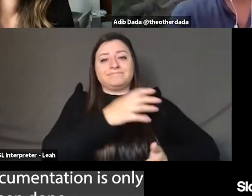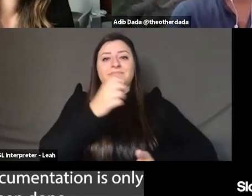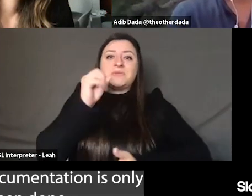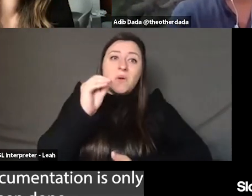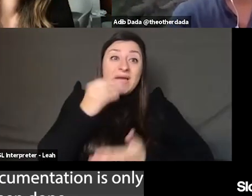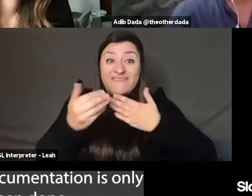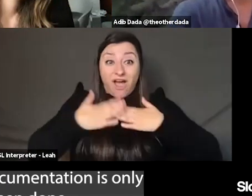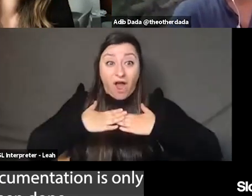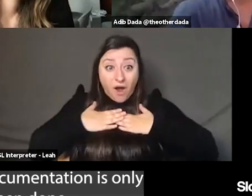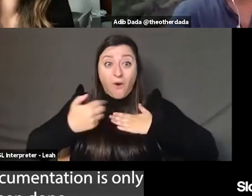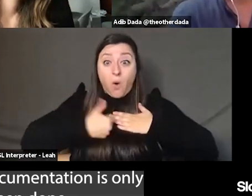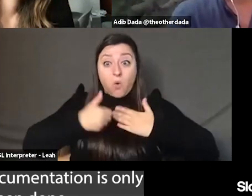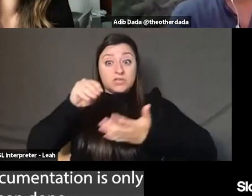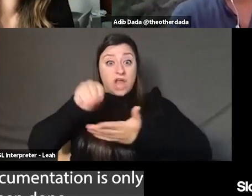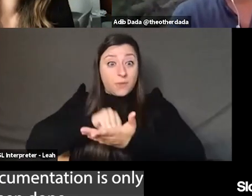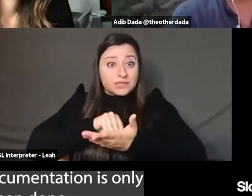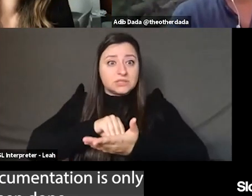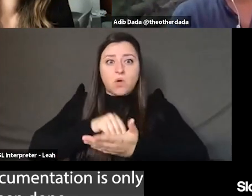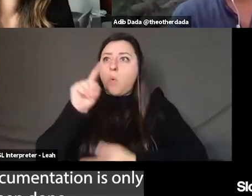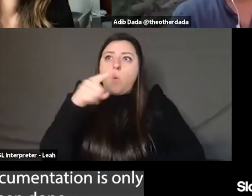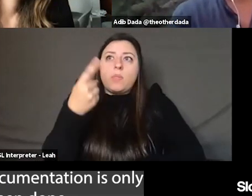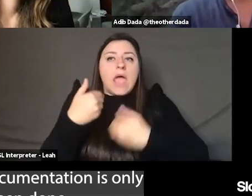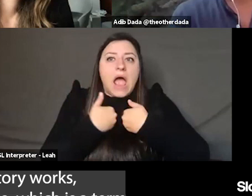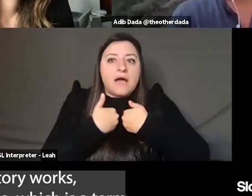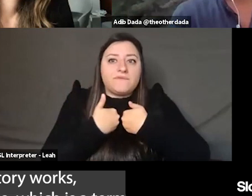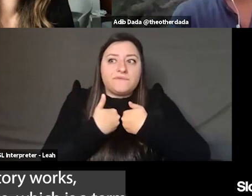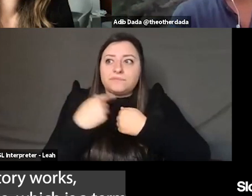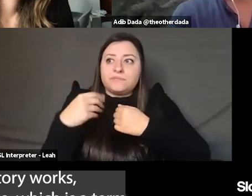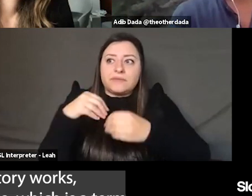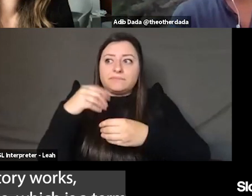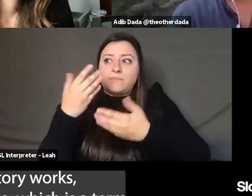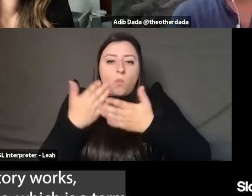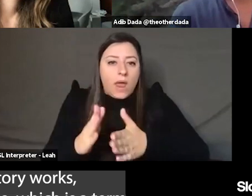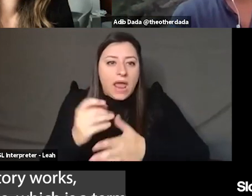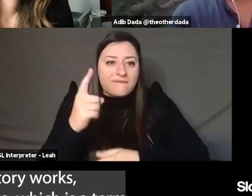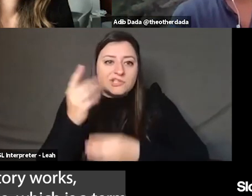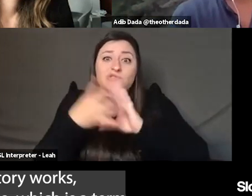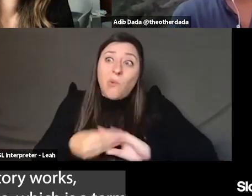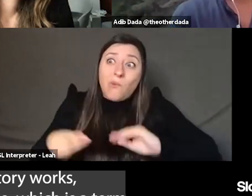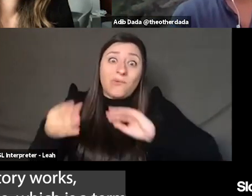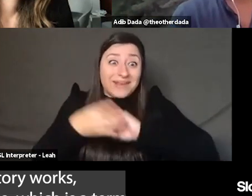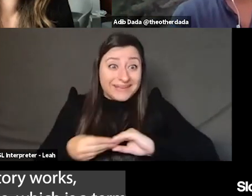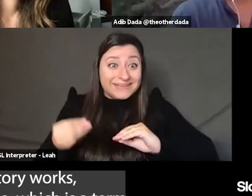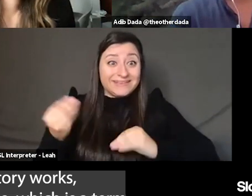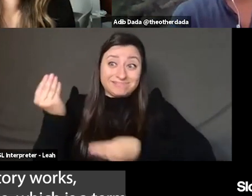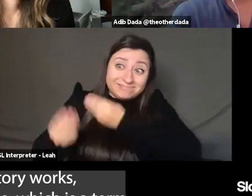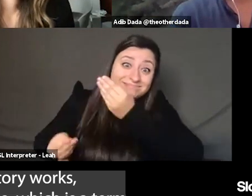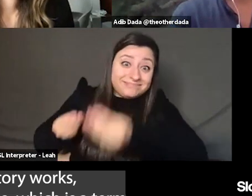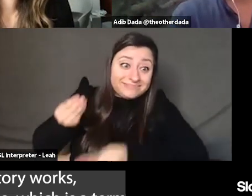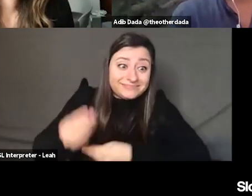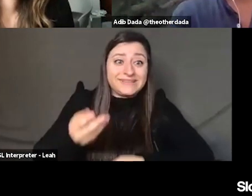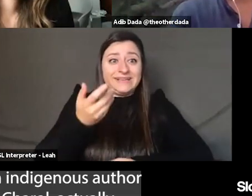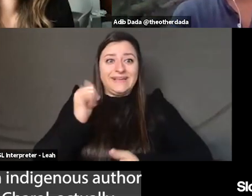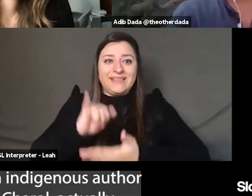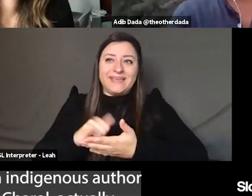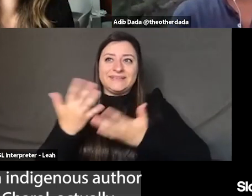even our own documentation is only has only been done in a way of story works, which is a very close, which is a